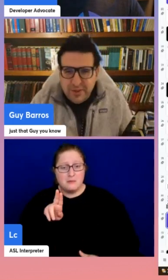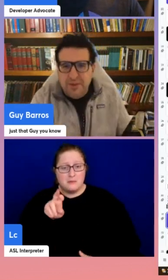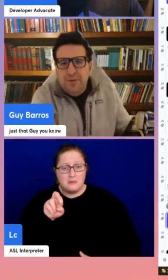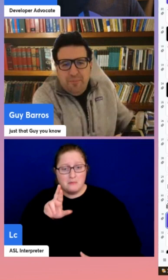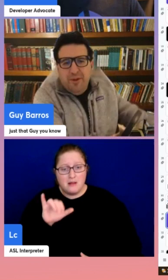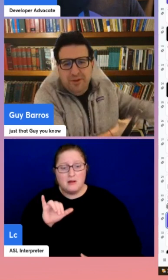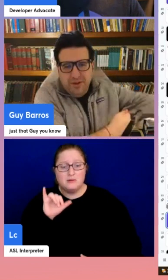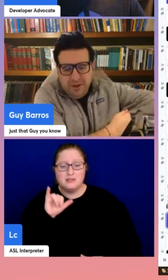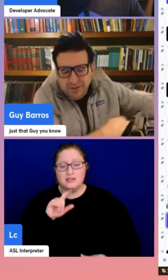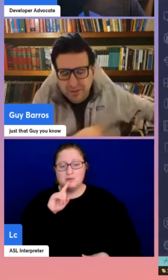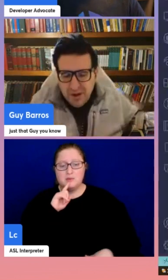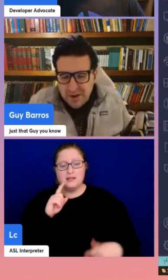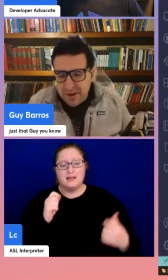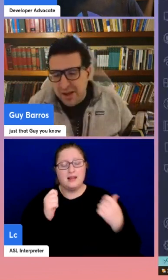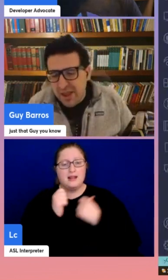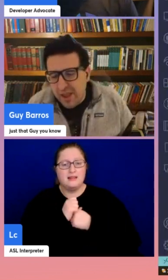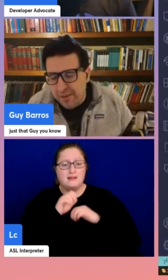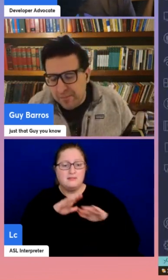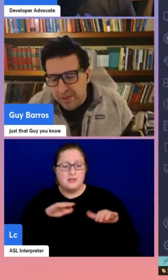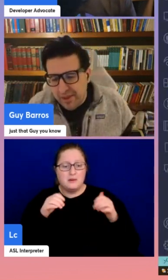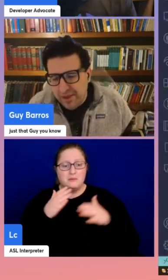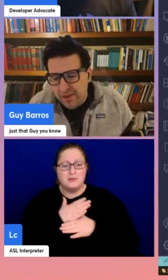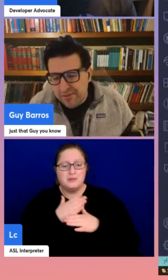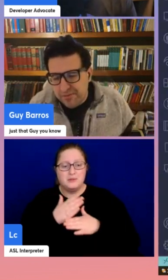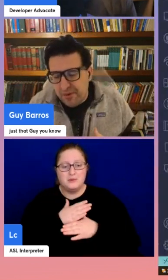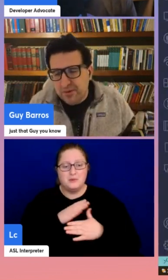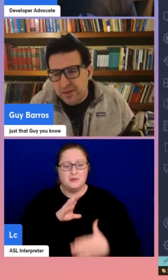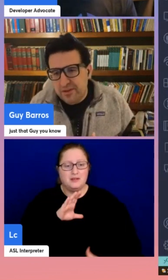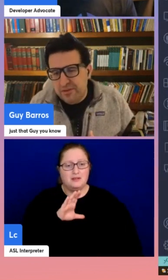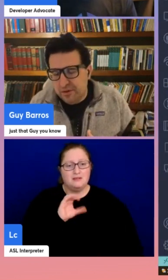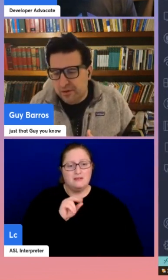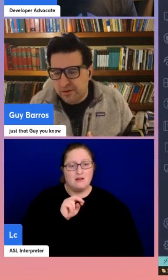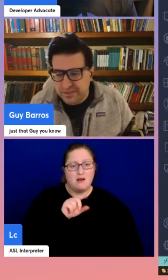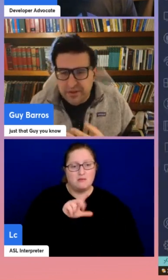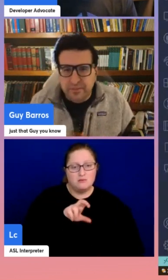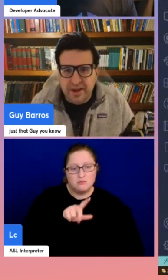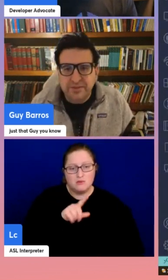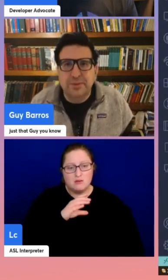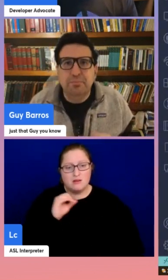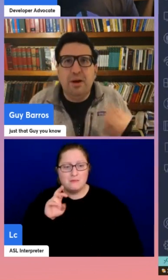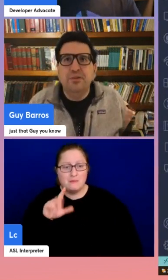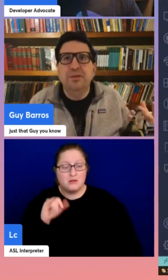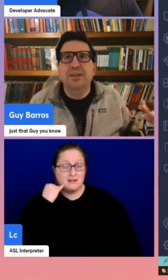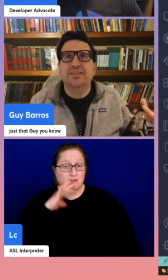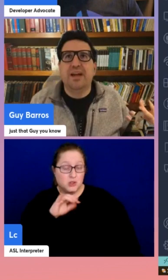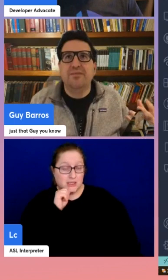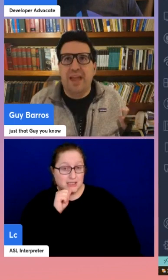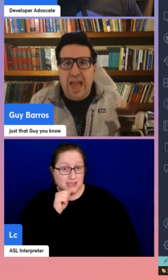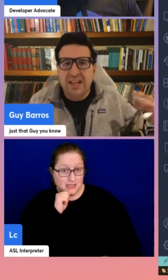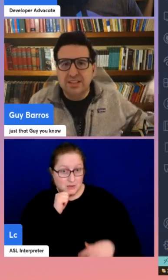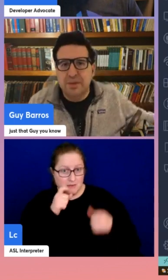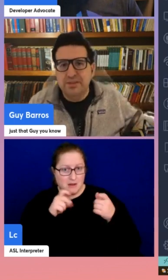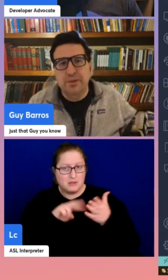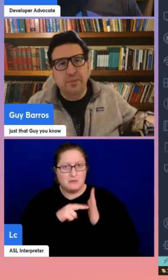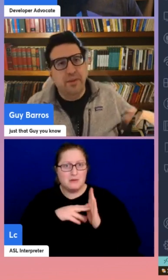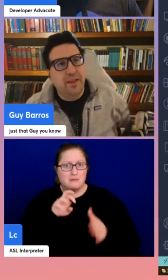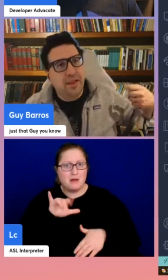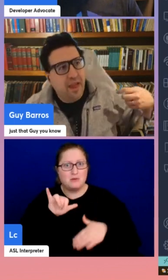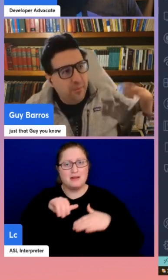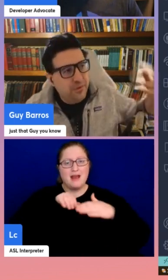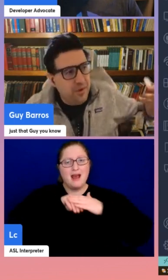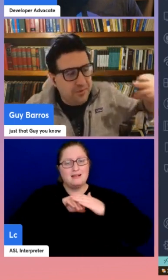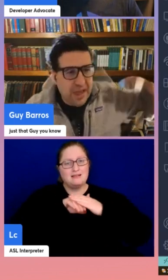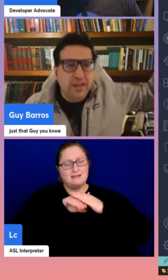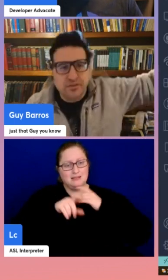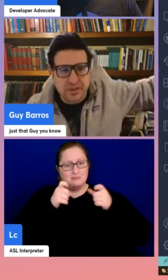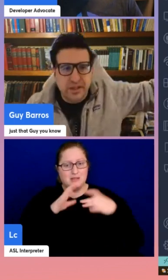love child between Boundary and Consul, right? If Vault is your secret manager, Boundary is kind of that access management.